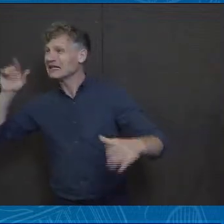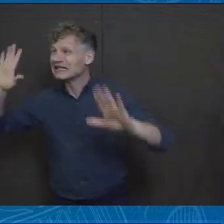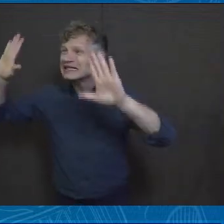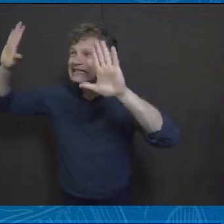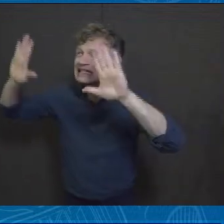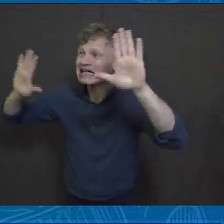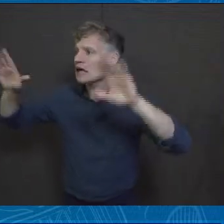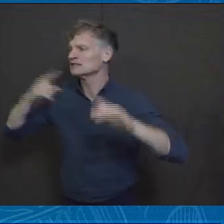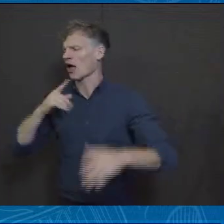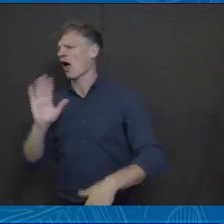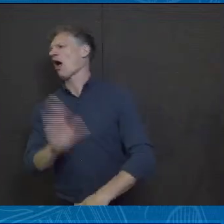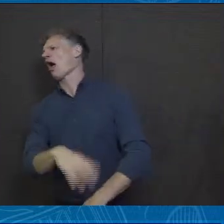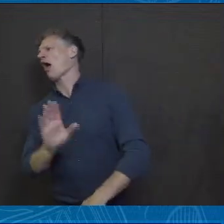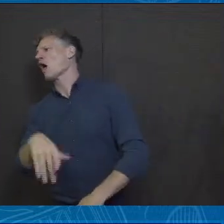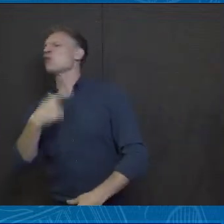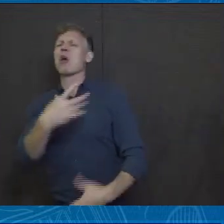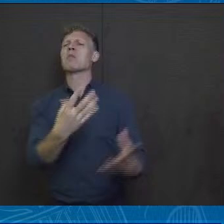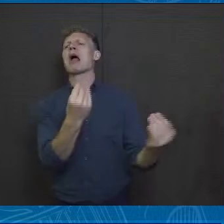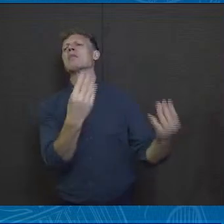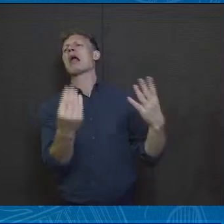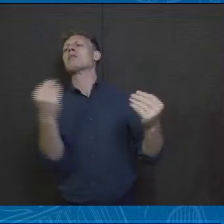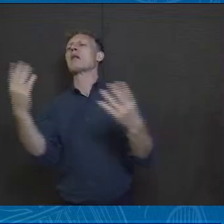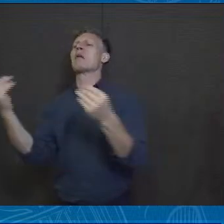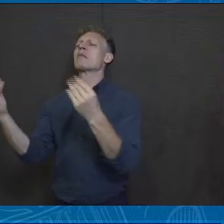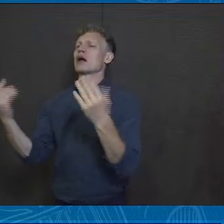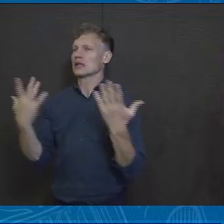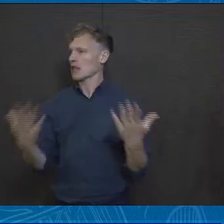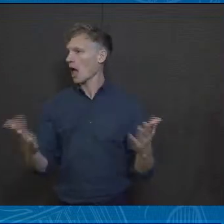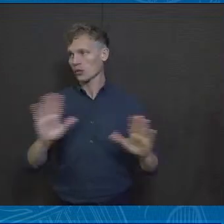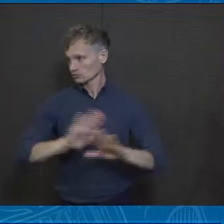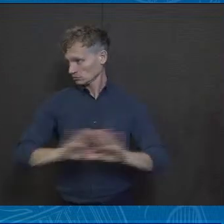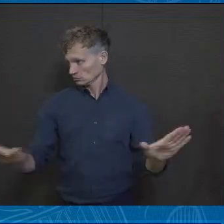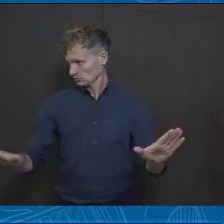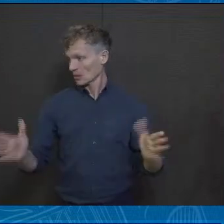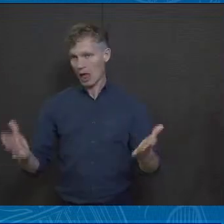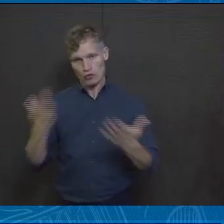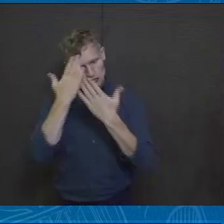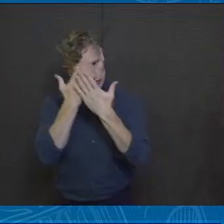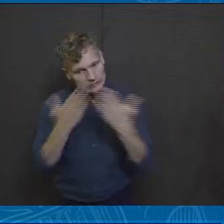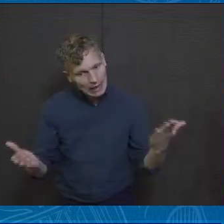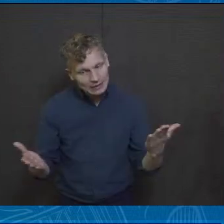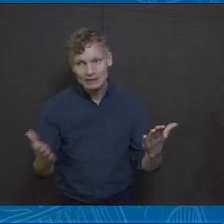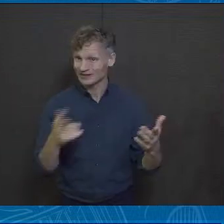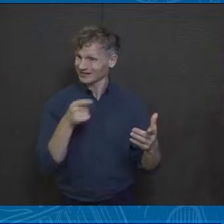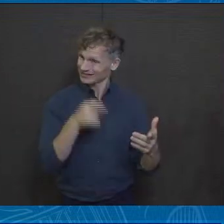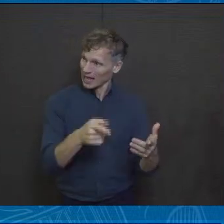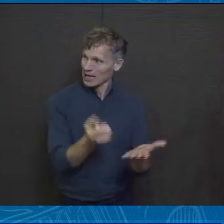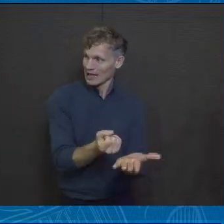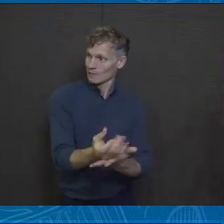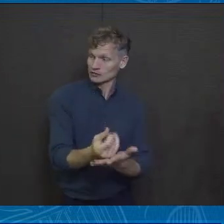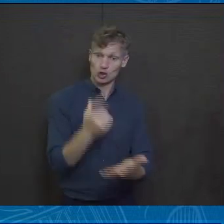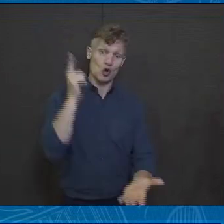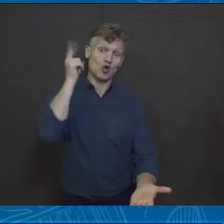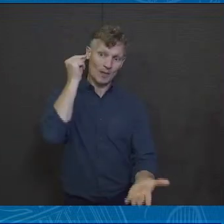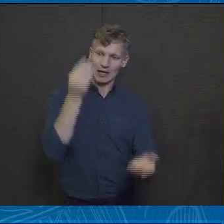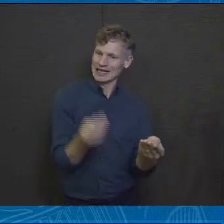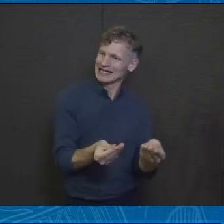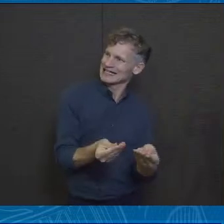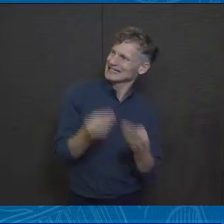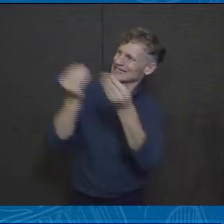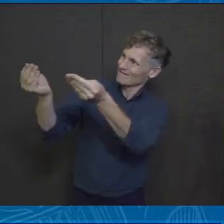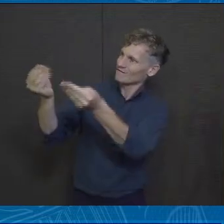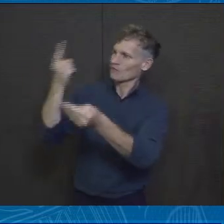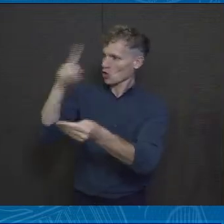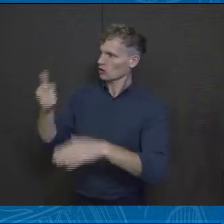making sure that this information is being given to our community leaders, and they started to respect us more.